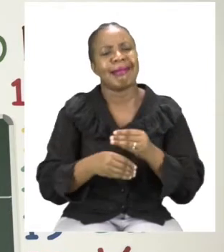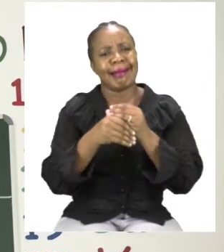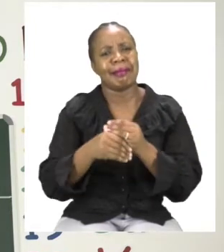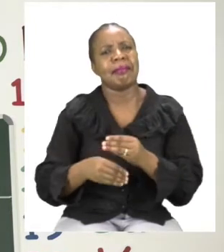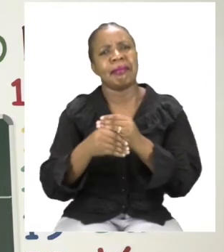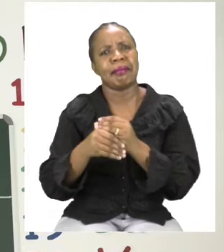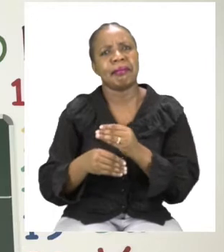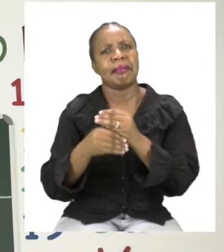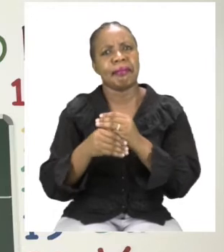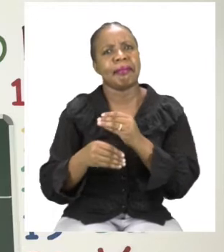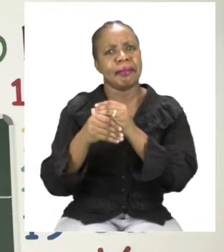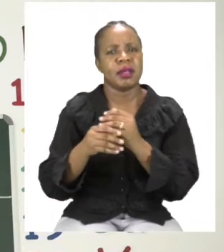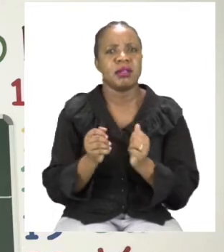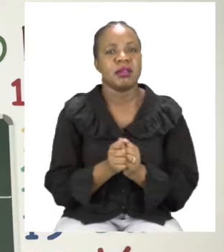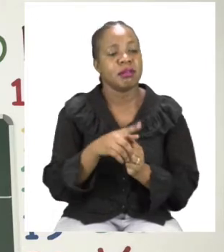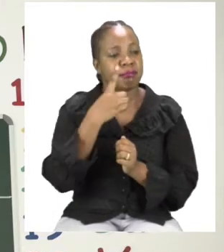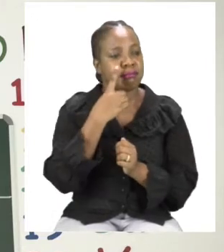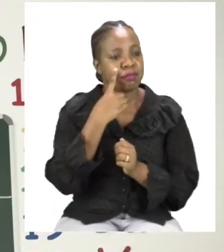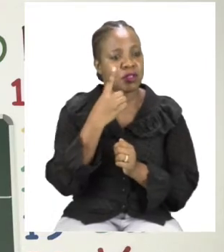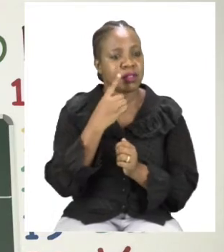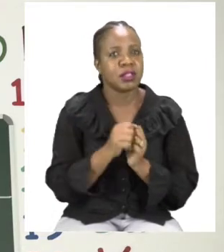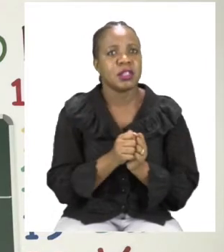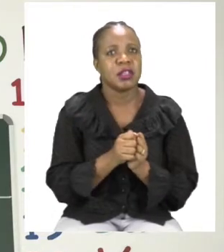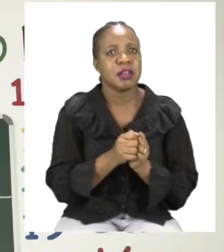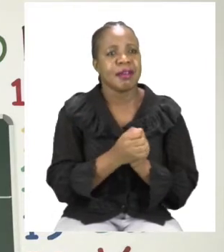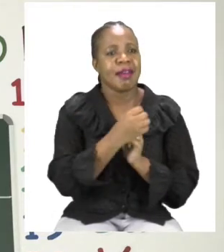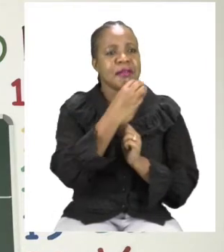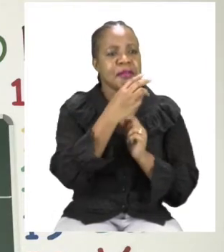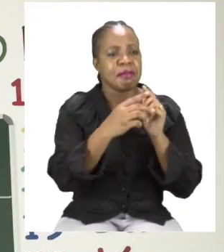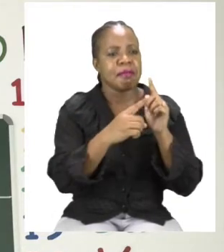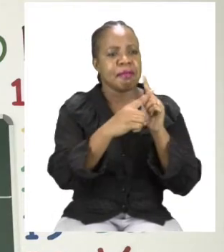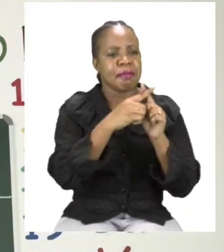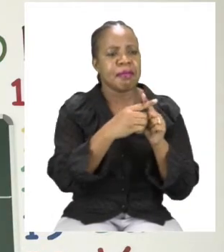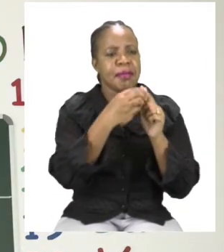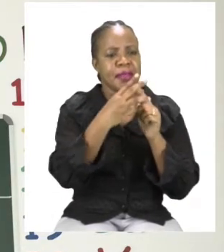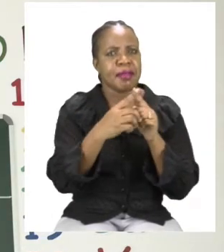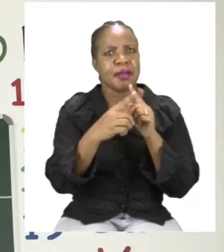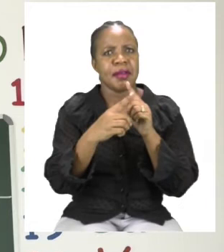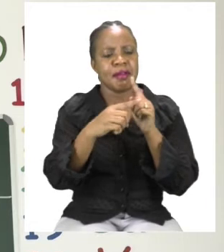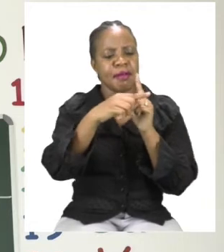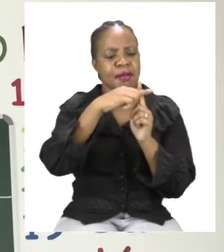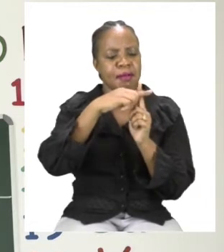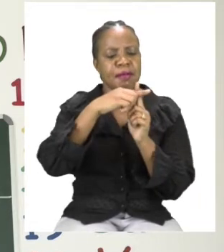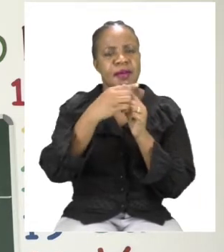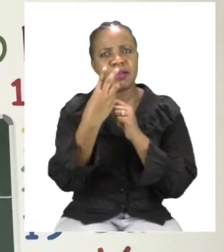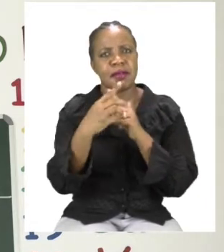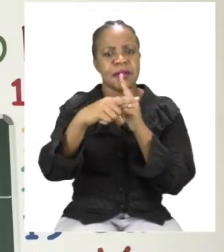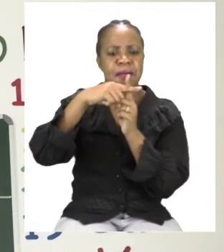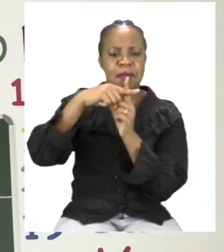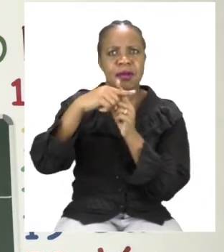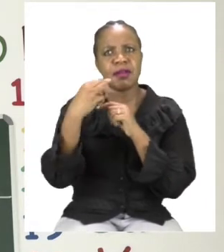B. Here you can see that I have my 3's all set up, and what I'm going to do